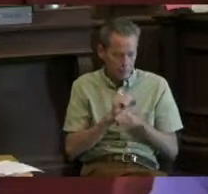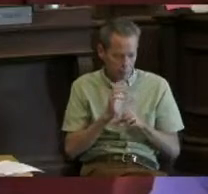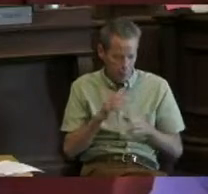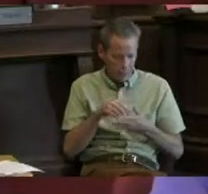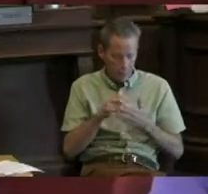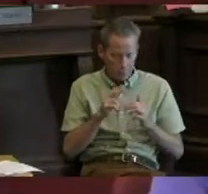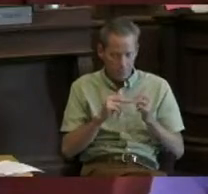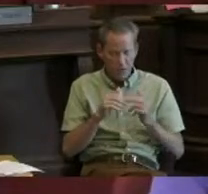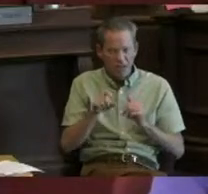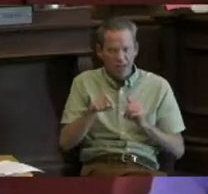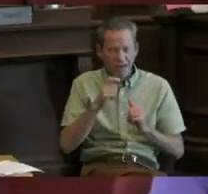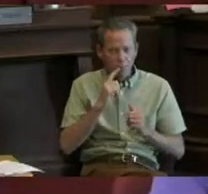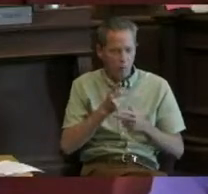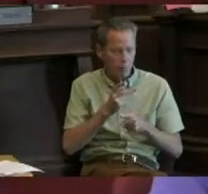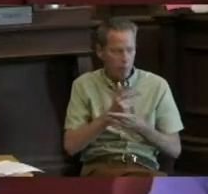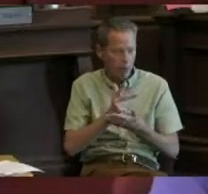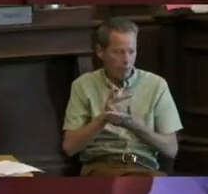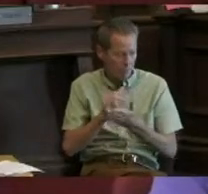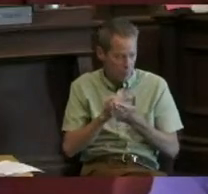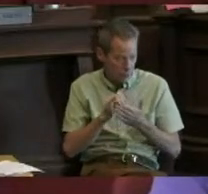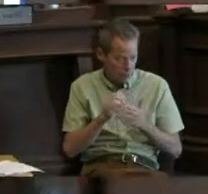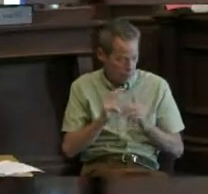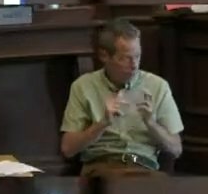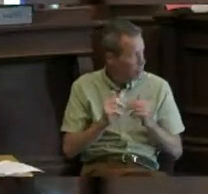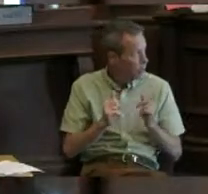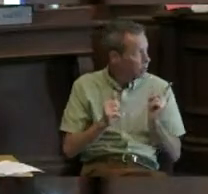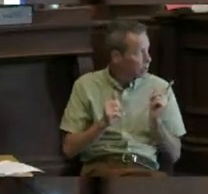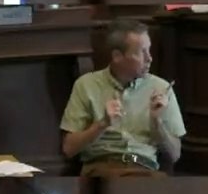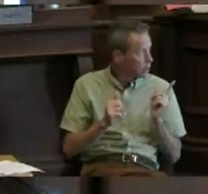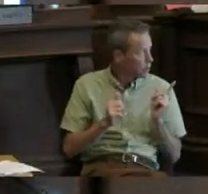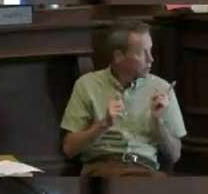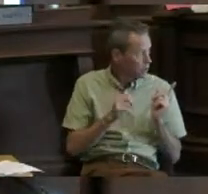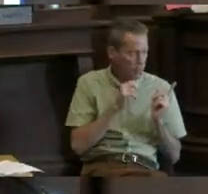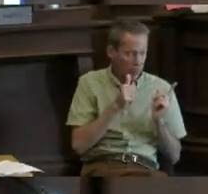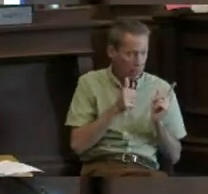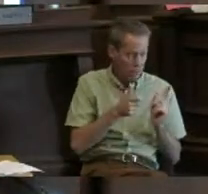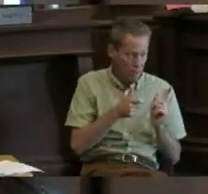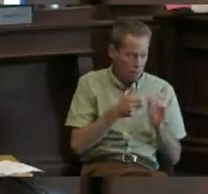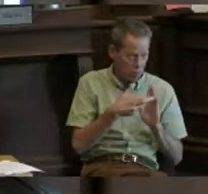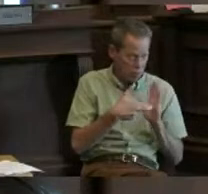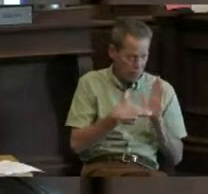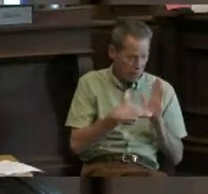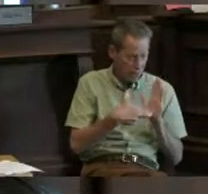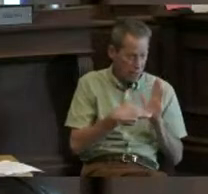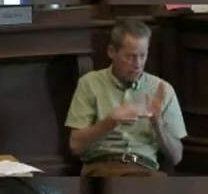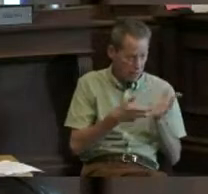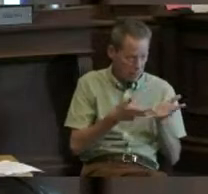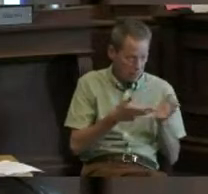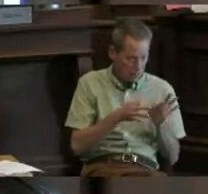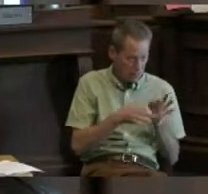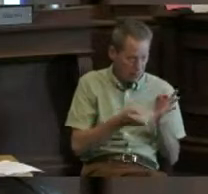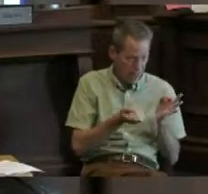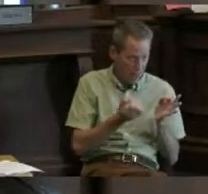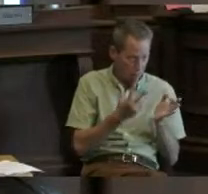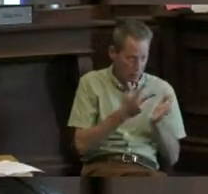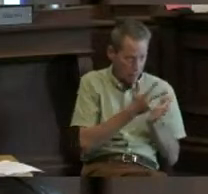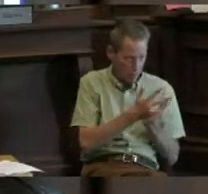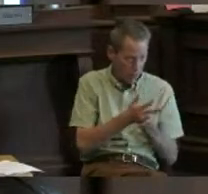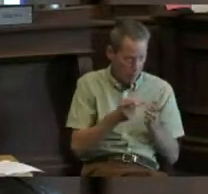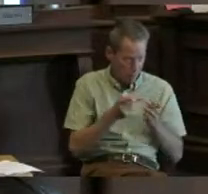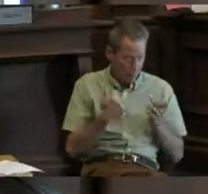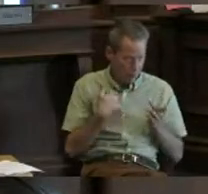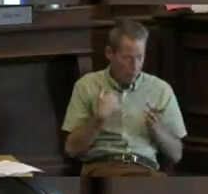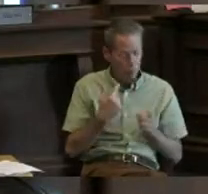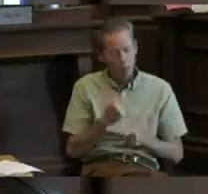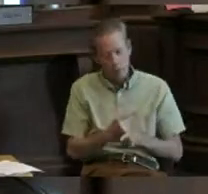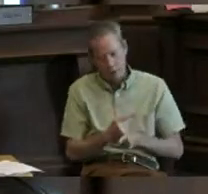need for that parking for that building. And that's not some. That's not a regulation. That's just simply how many spots you need in terms of how